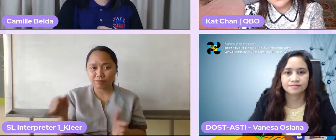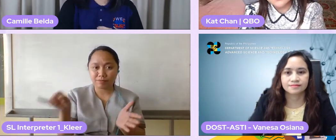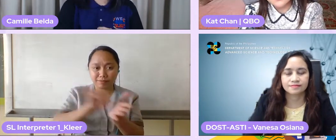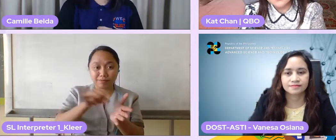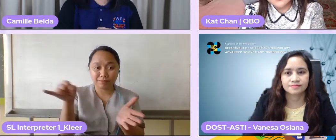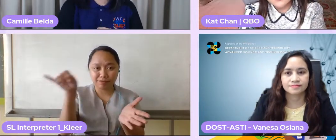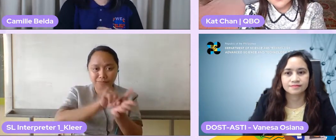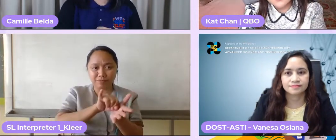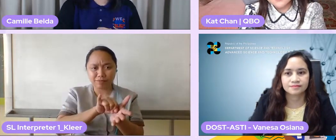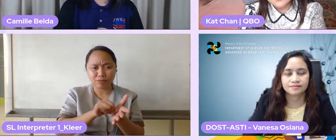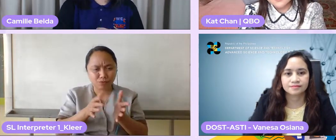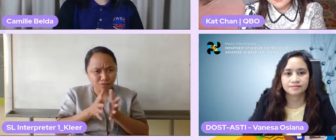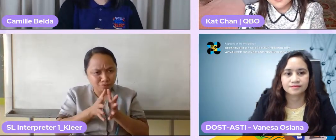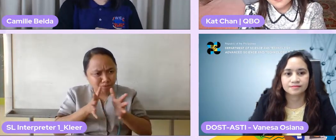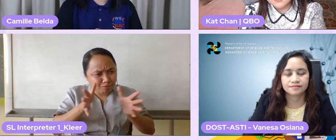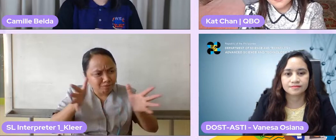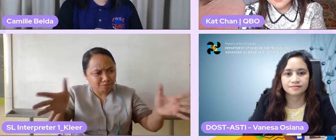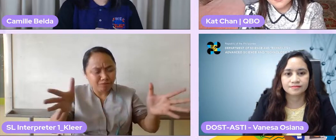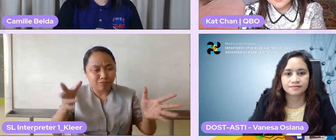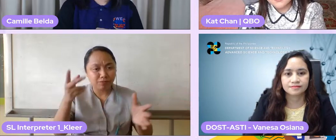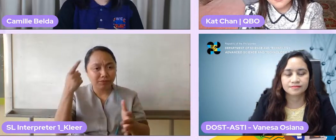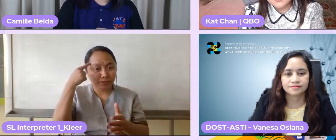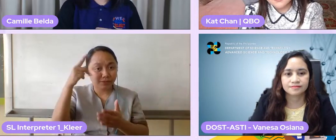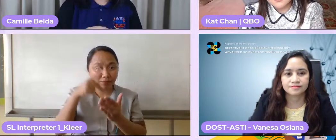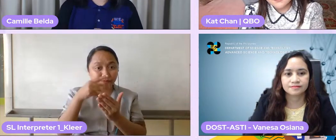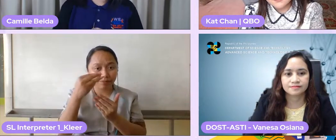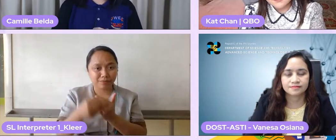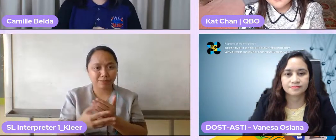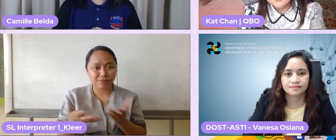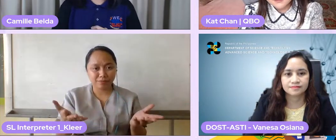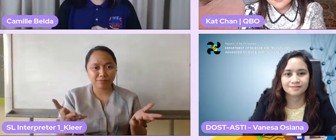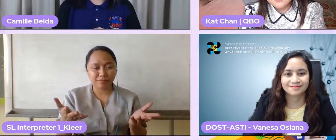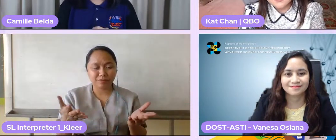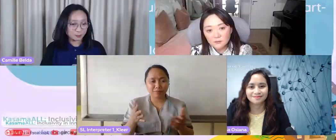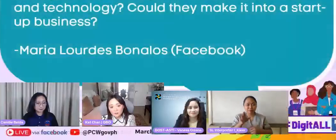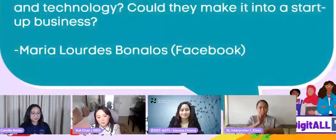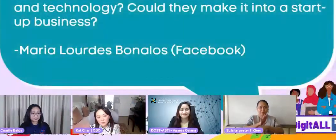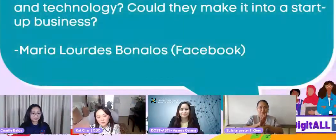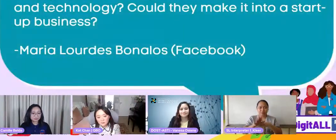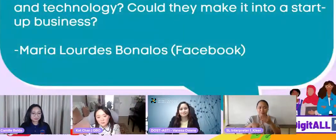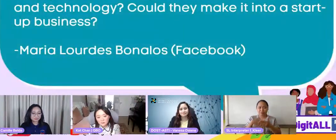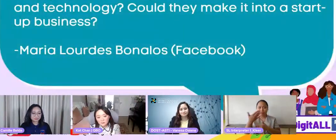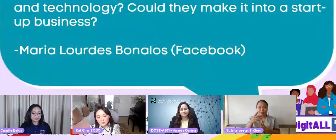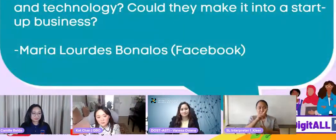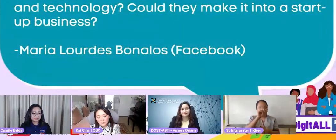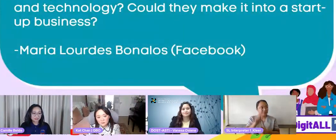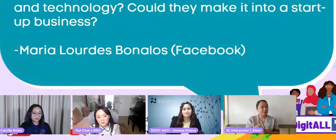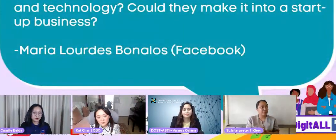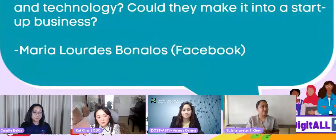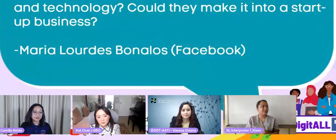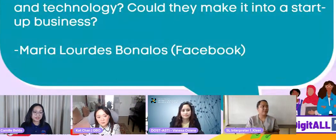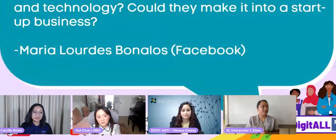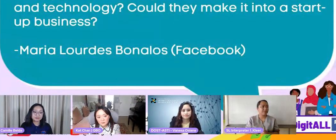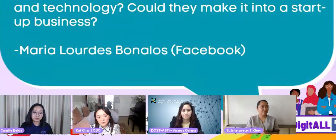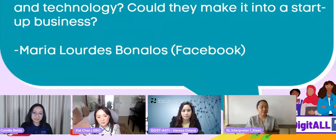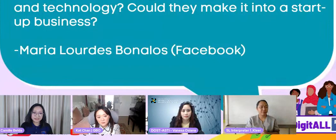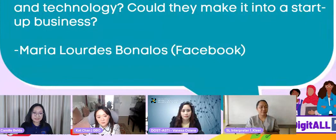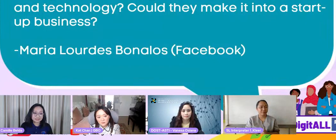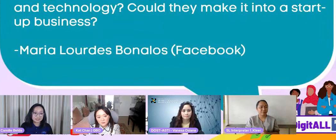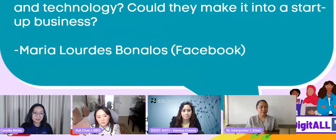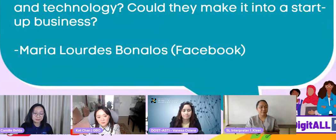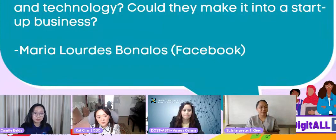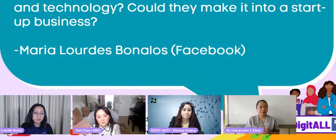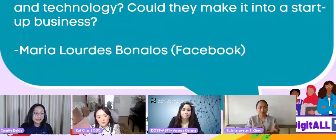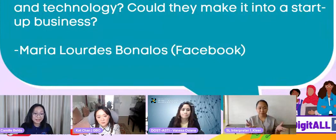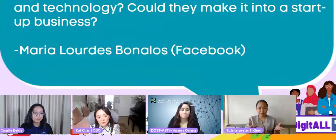free Wi-Fi program around the country. All right, next question po. From Maria